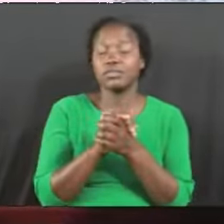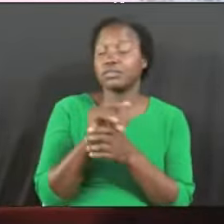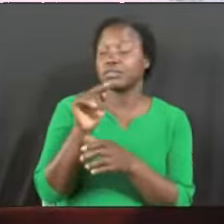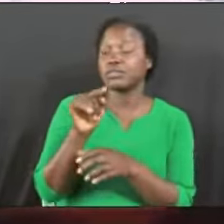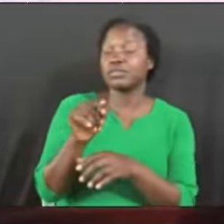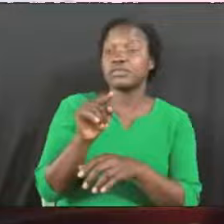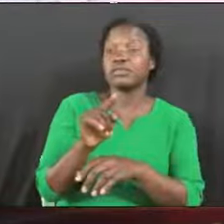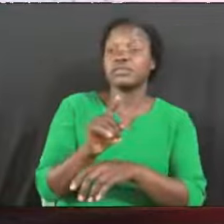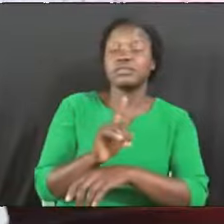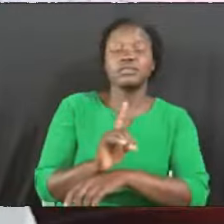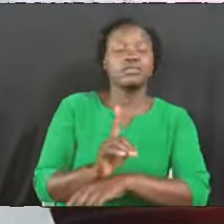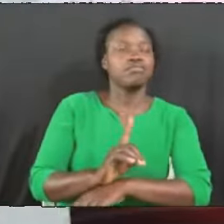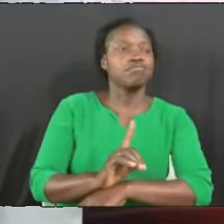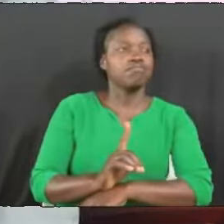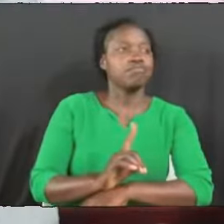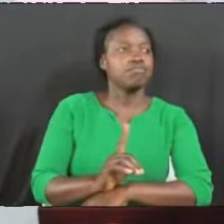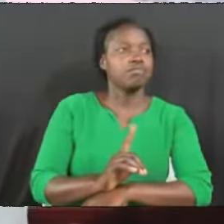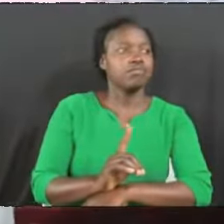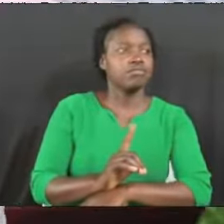believed